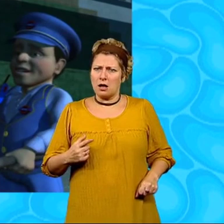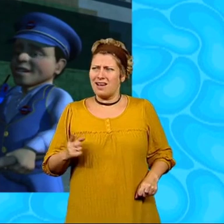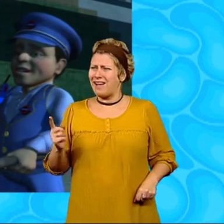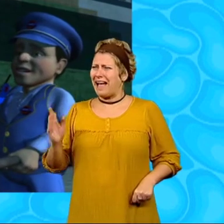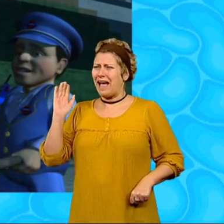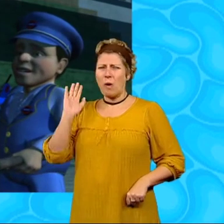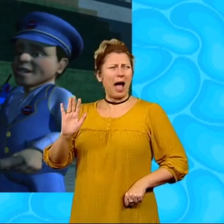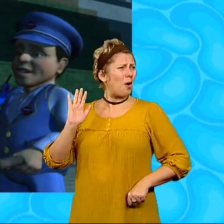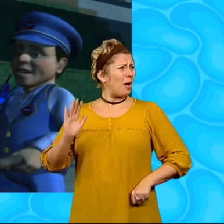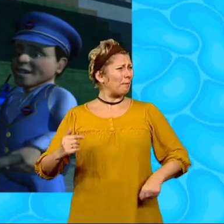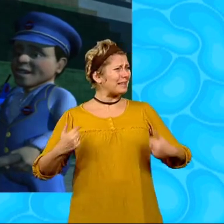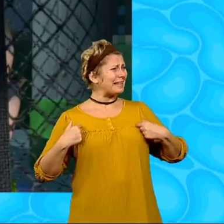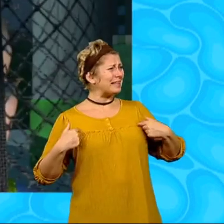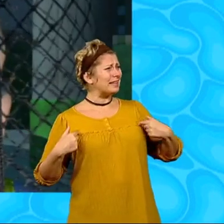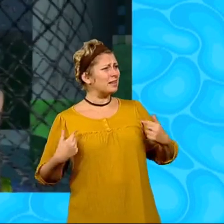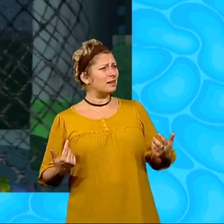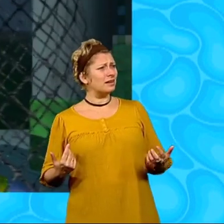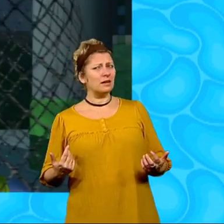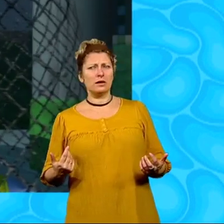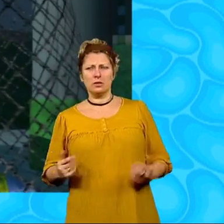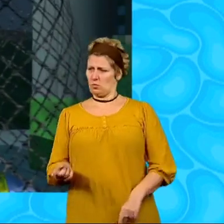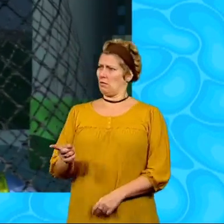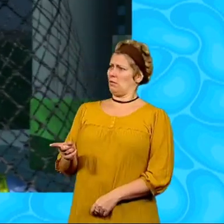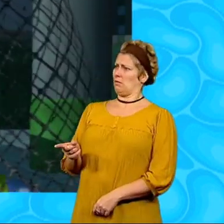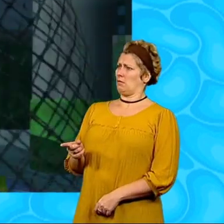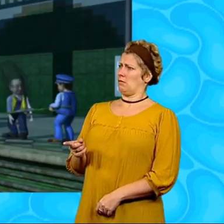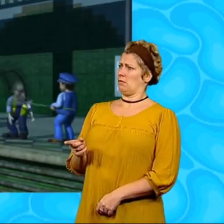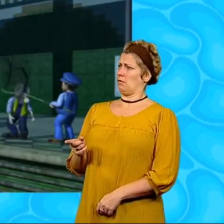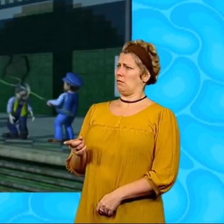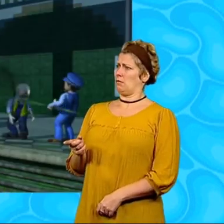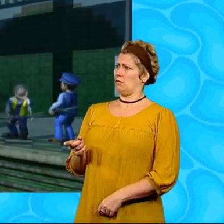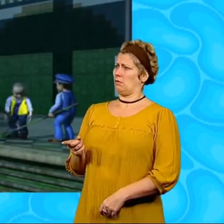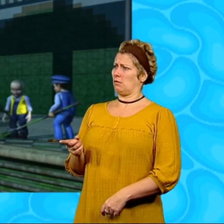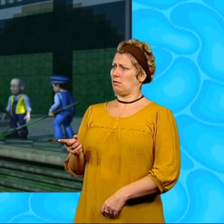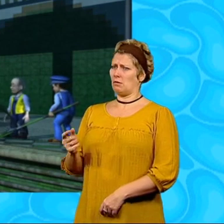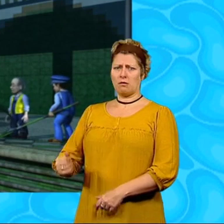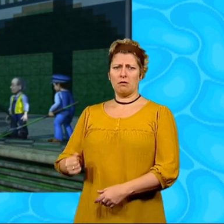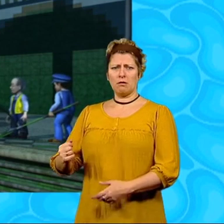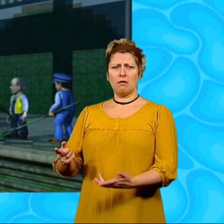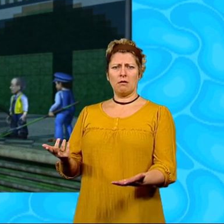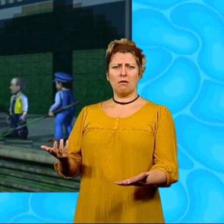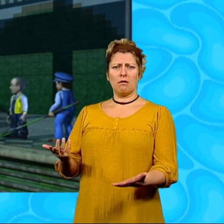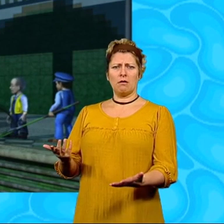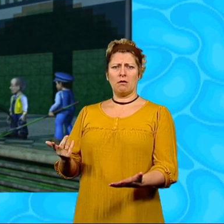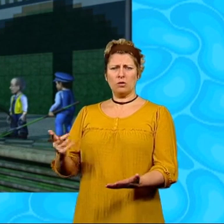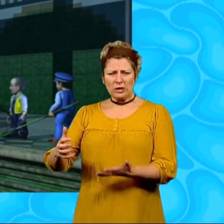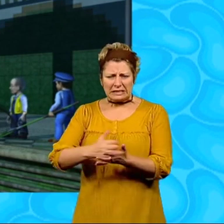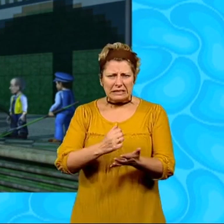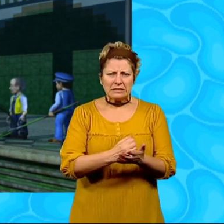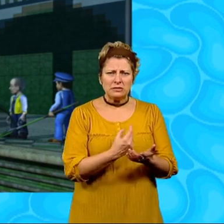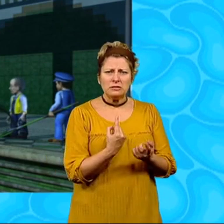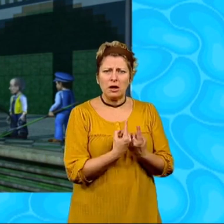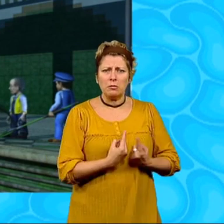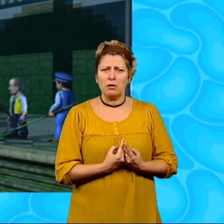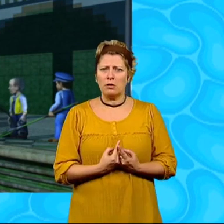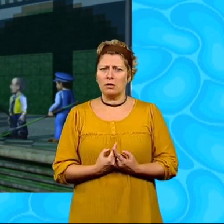hang on, it's me! Mr Rails? What are you doing, stealing all our jumble?